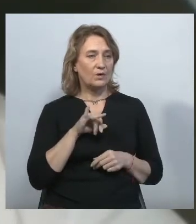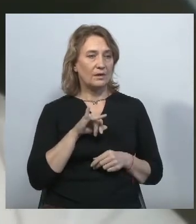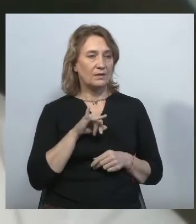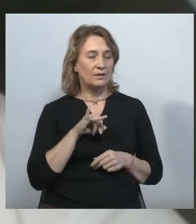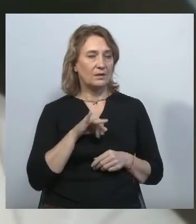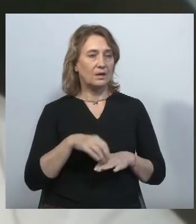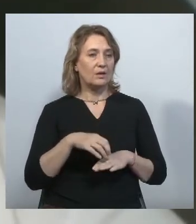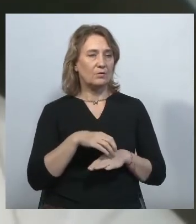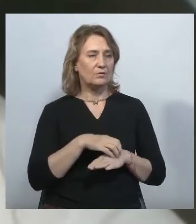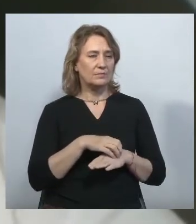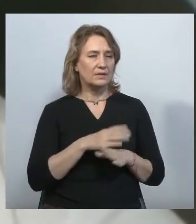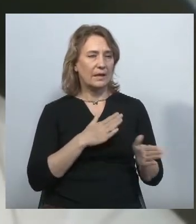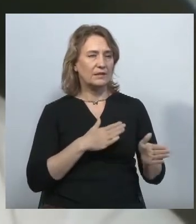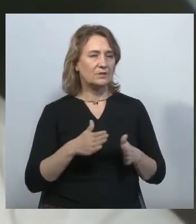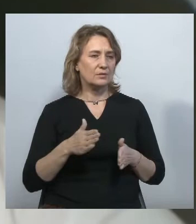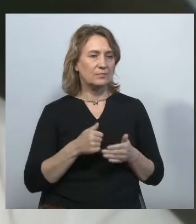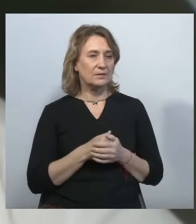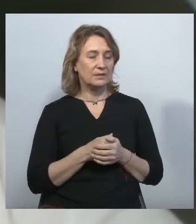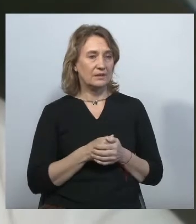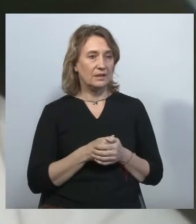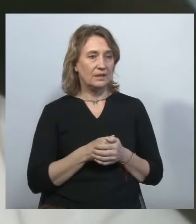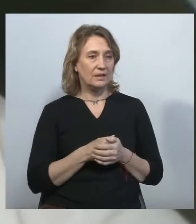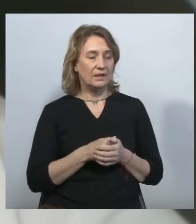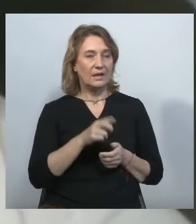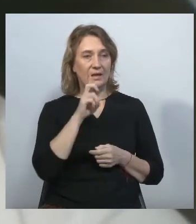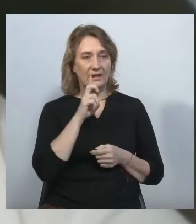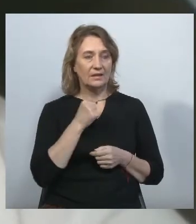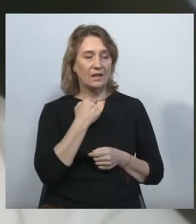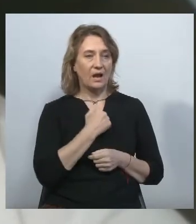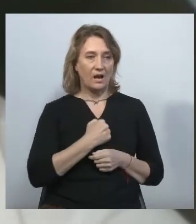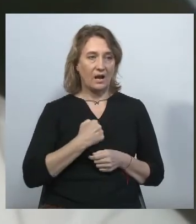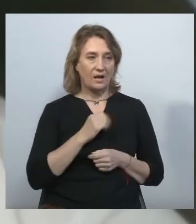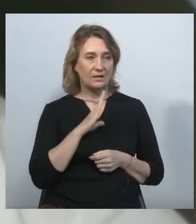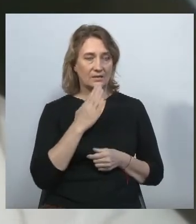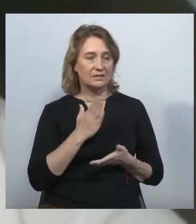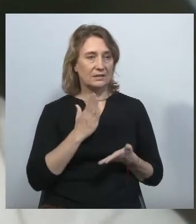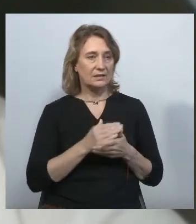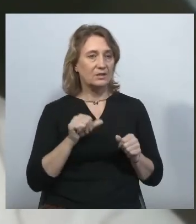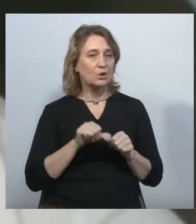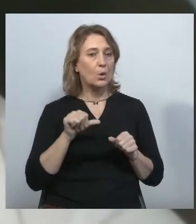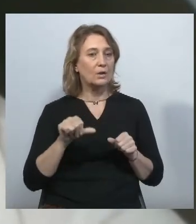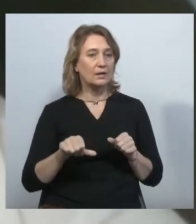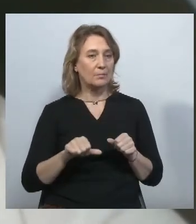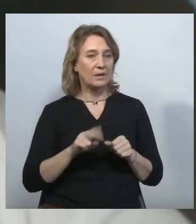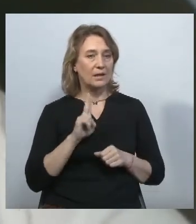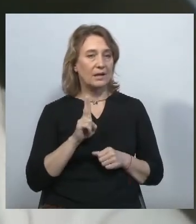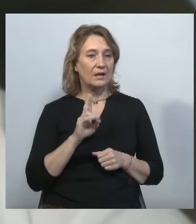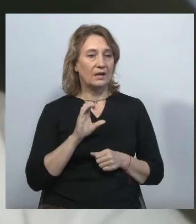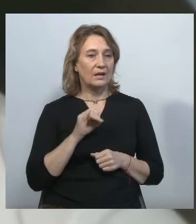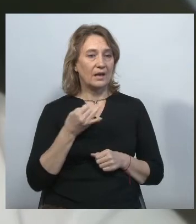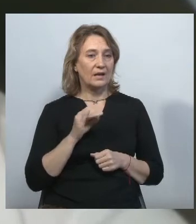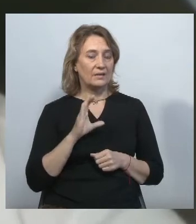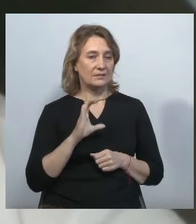as promotion of communist or totalitarian regimes. And we also have a special case